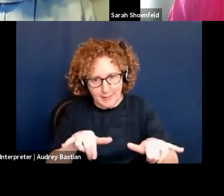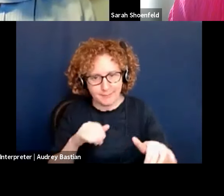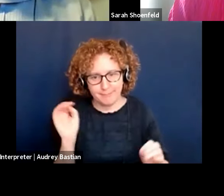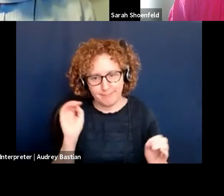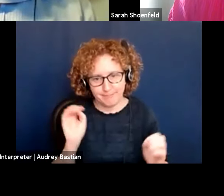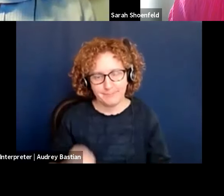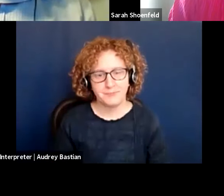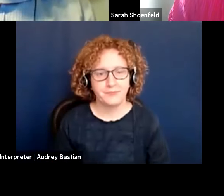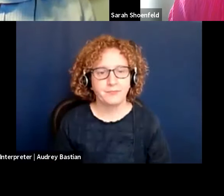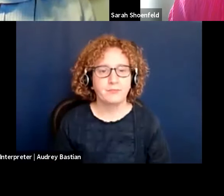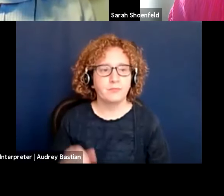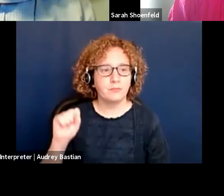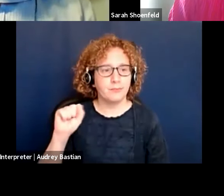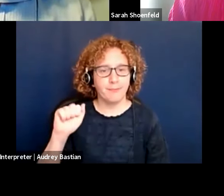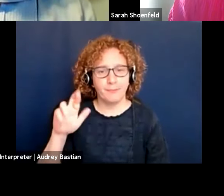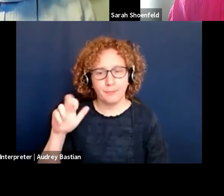it was interesting because